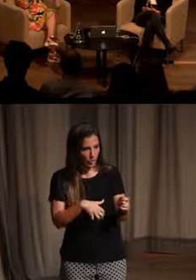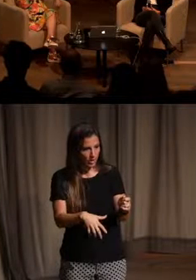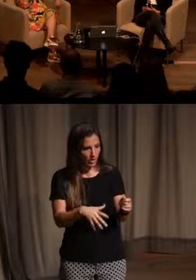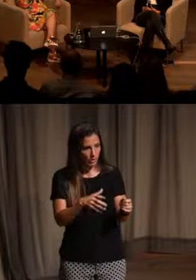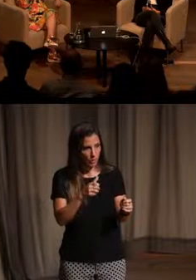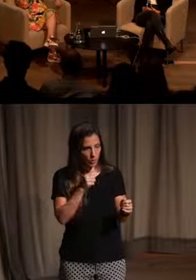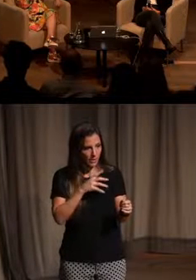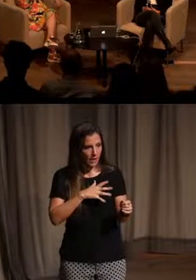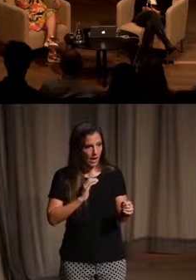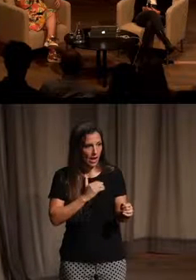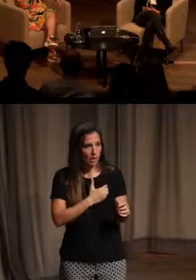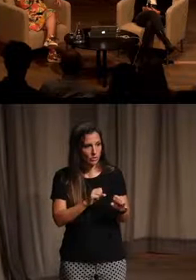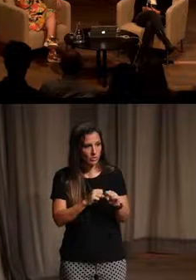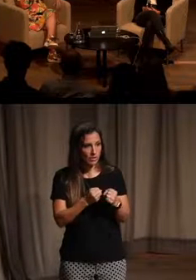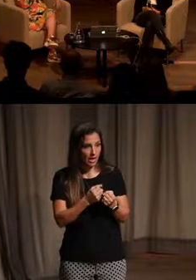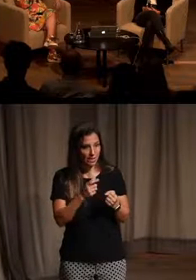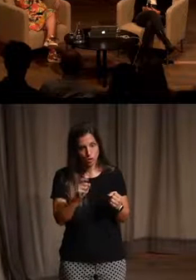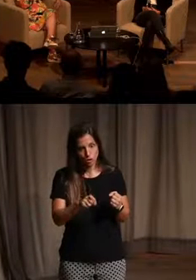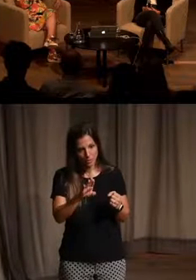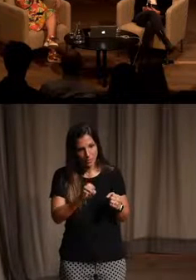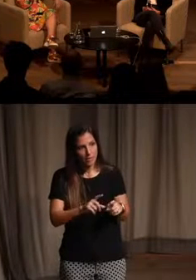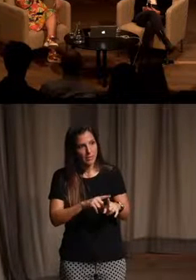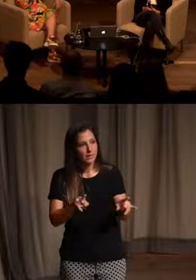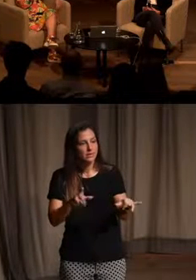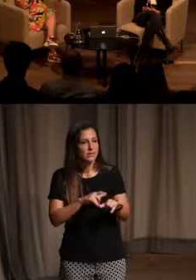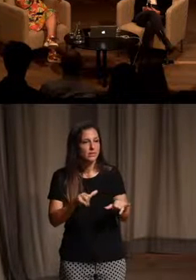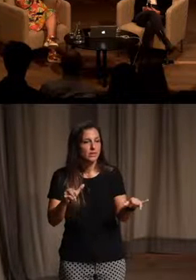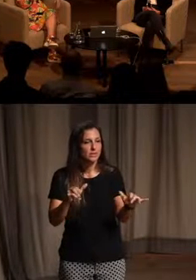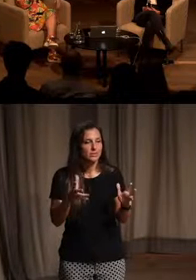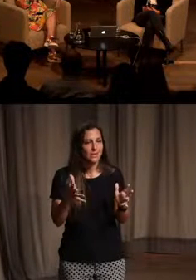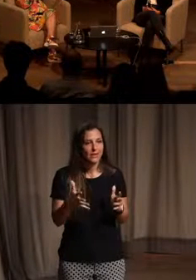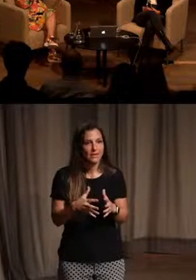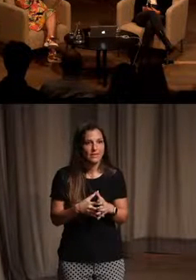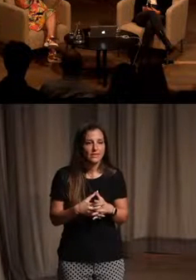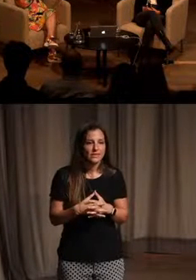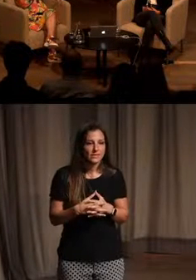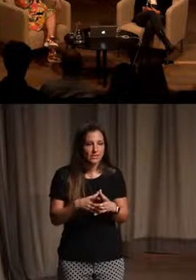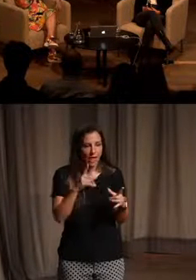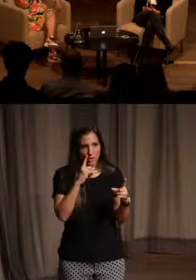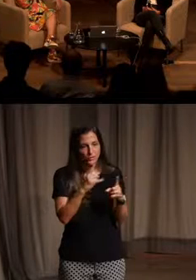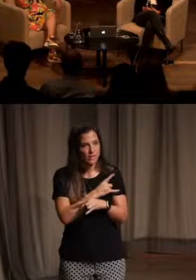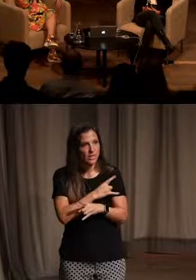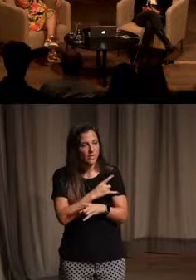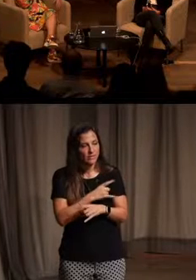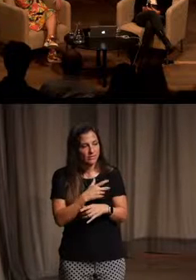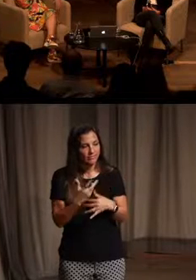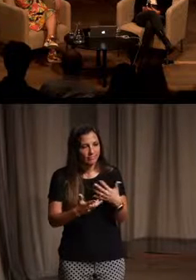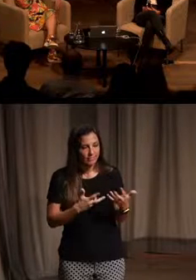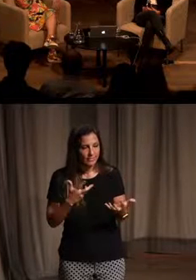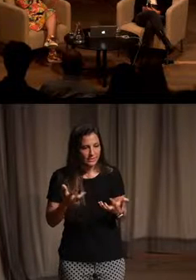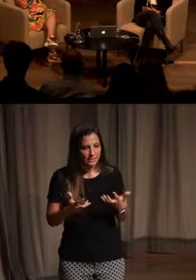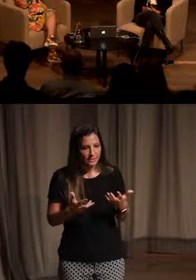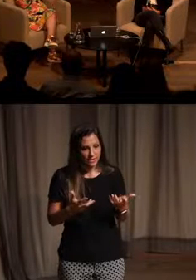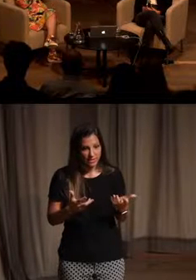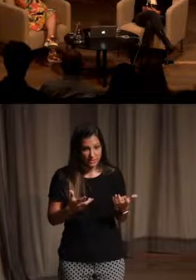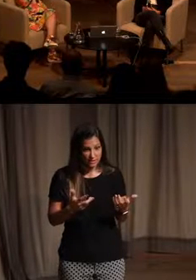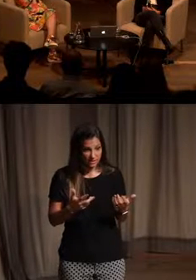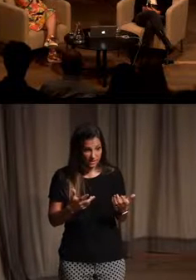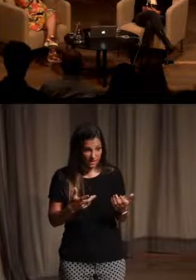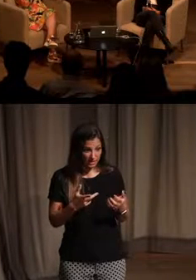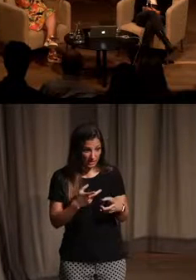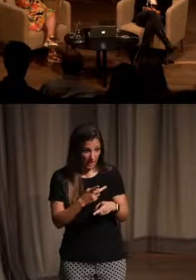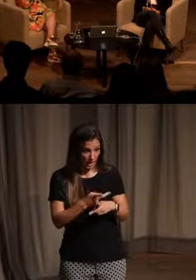society, and as it should be. But then there's also this kind of irony to it, which is, you know, does the